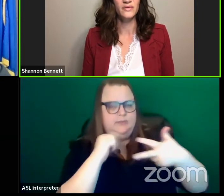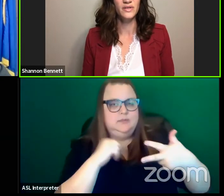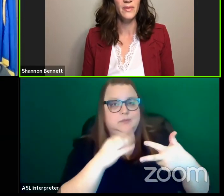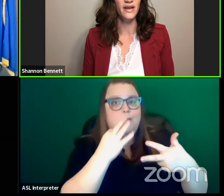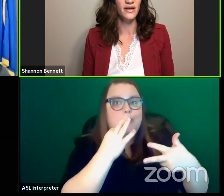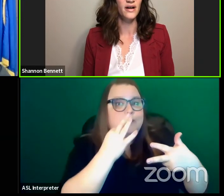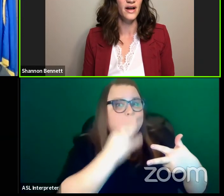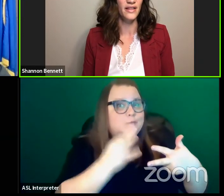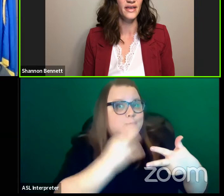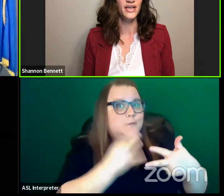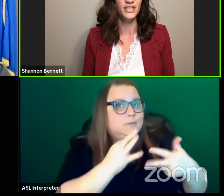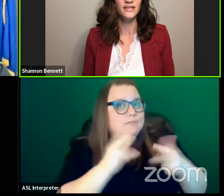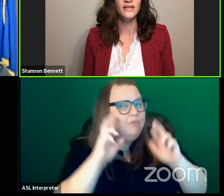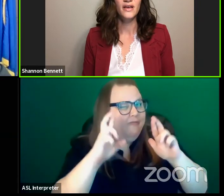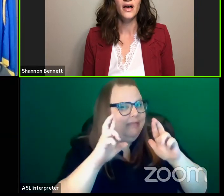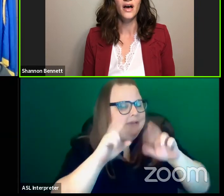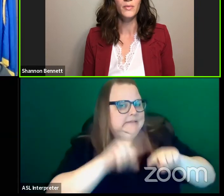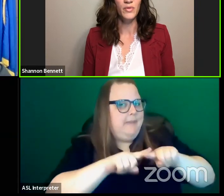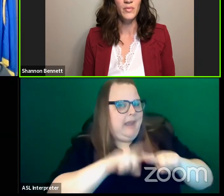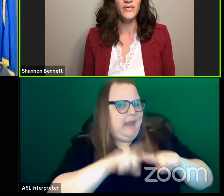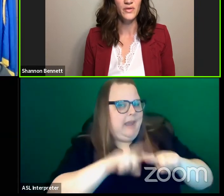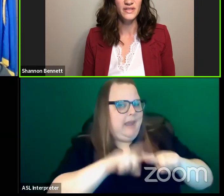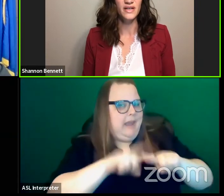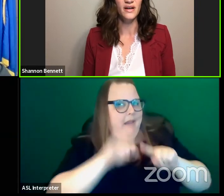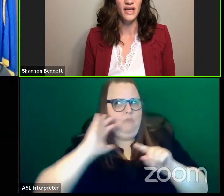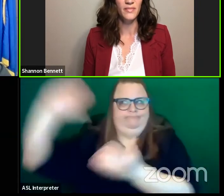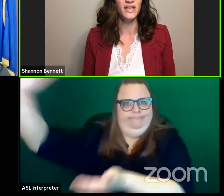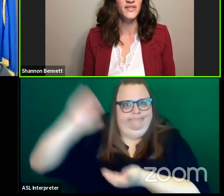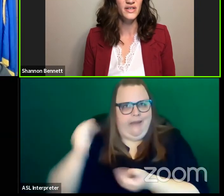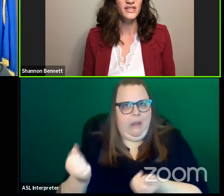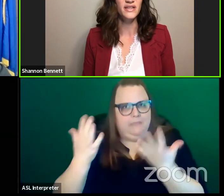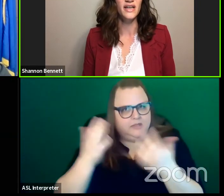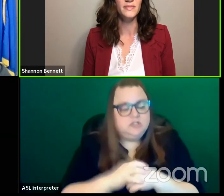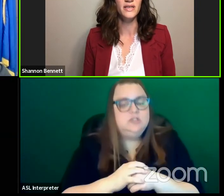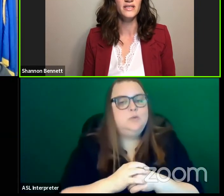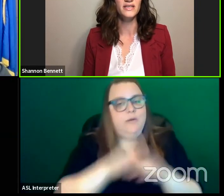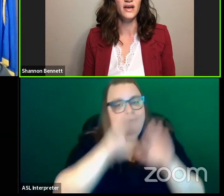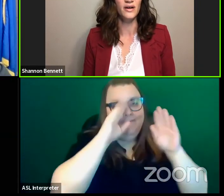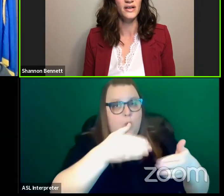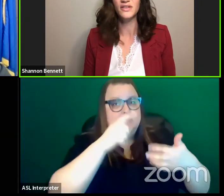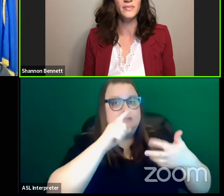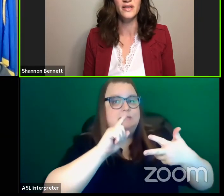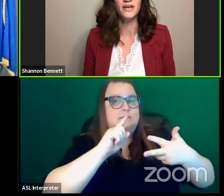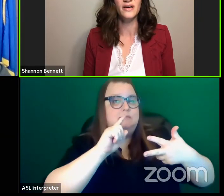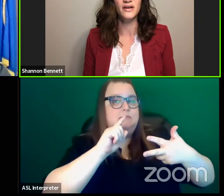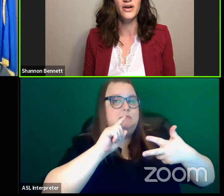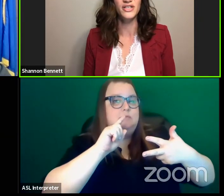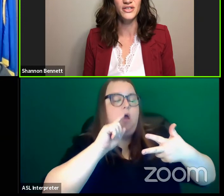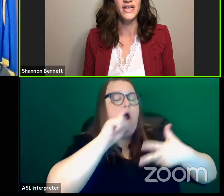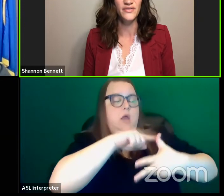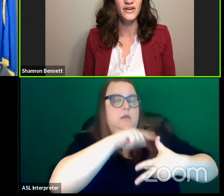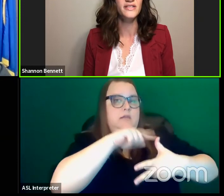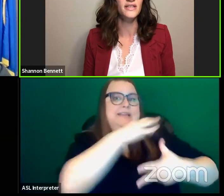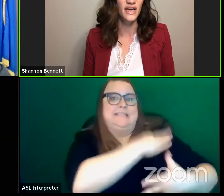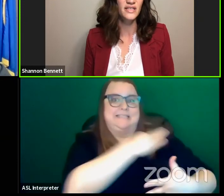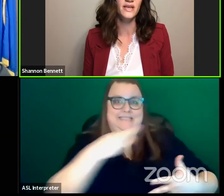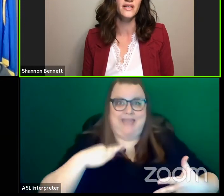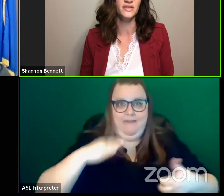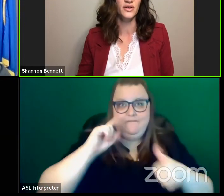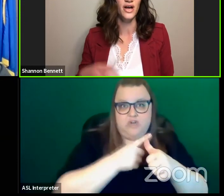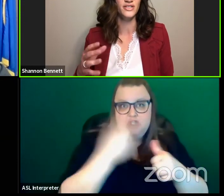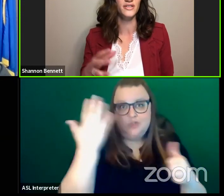hopefully, depending on our allocation, but we will be focused in on inmates first, and that is because, the correctional staff first, and